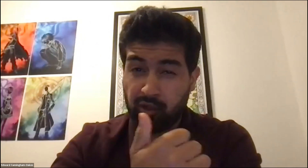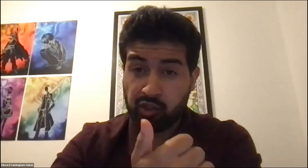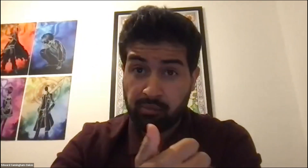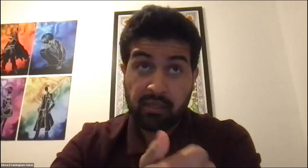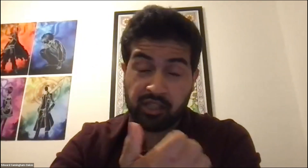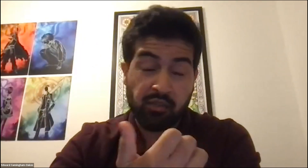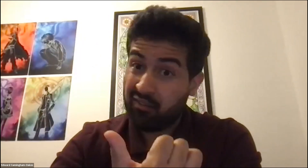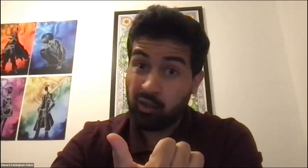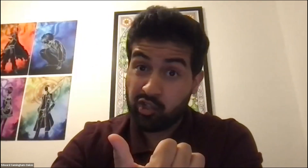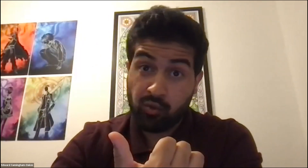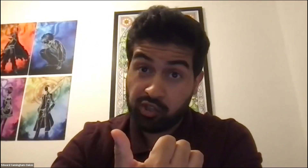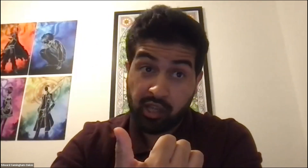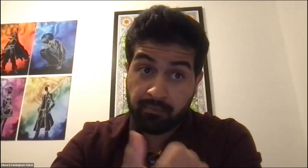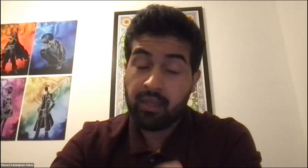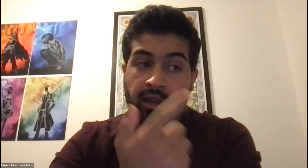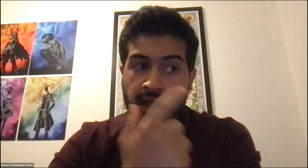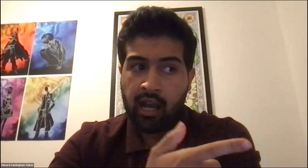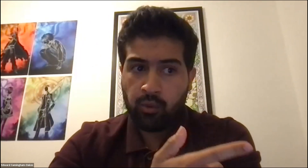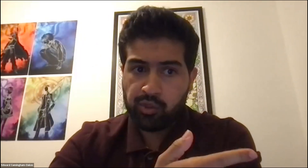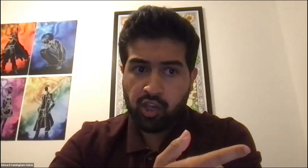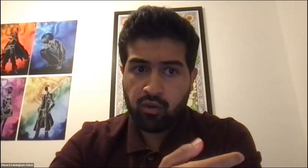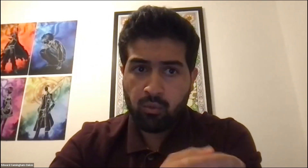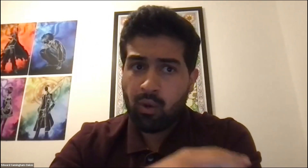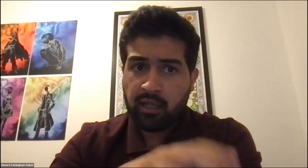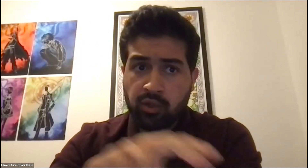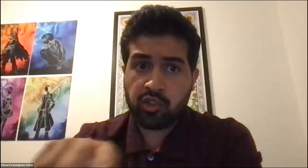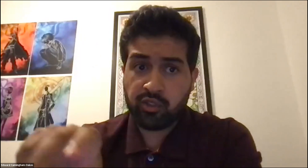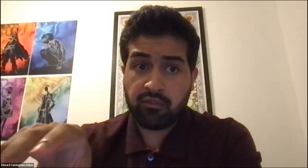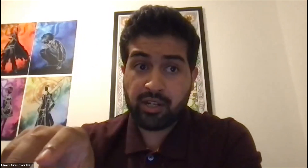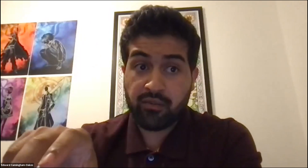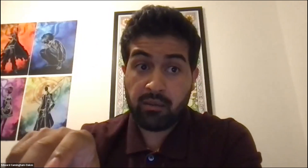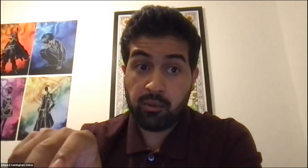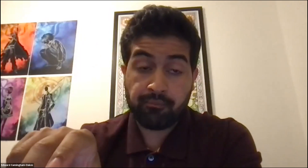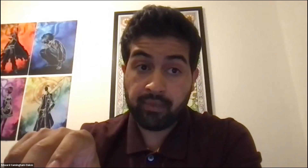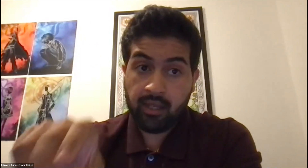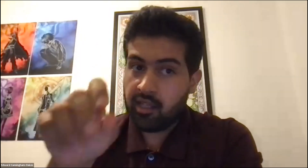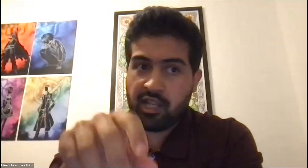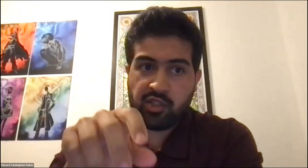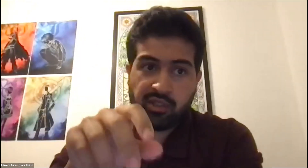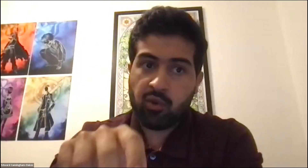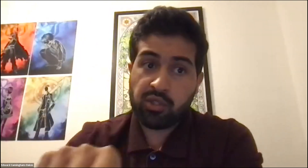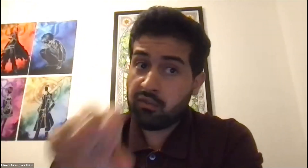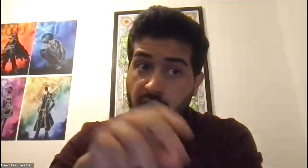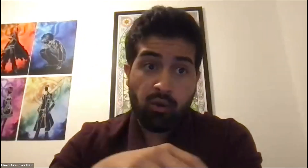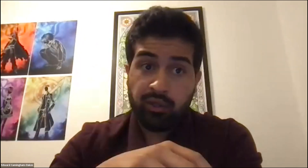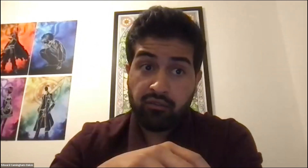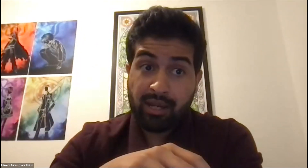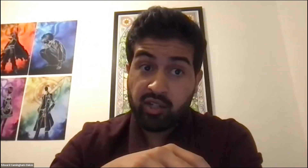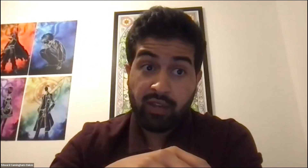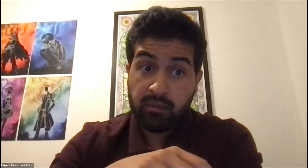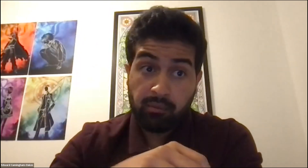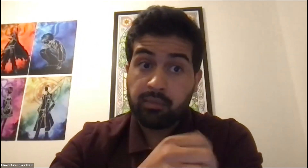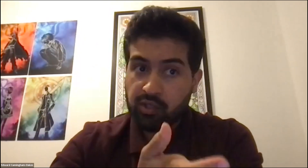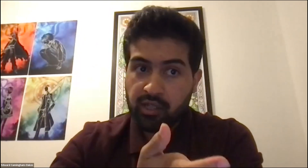what you were alluding to, but it's a relevant question all the same, and also why you wouldn't use all the information available. So the answer is, of course, if you've got all the